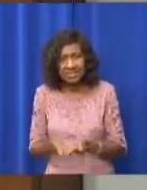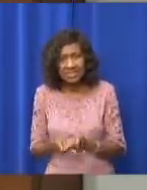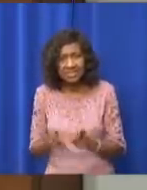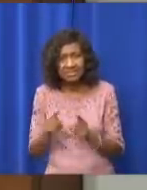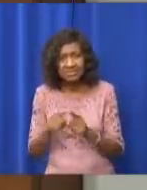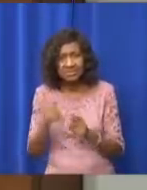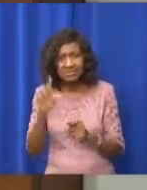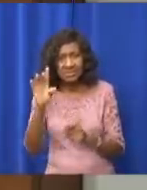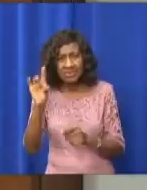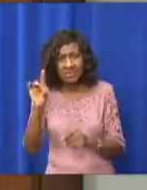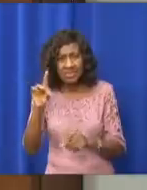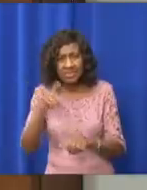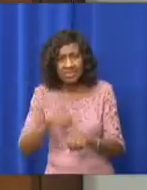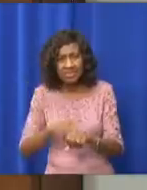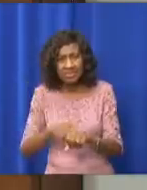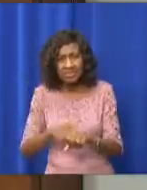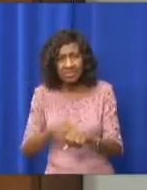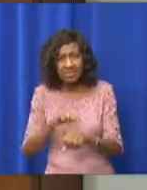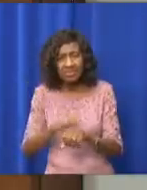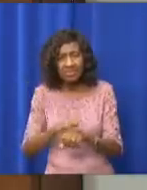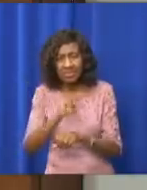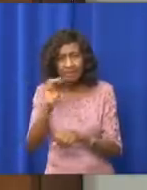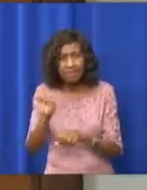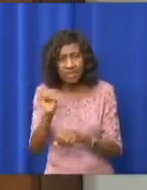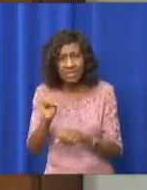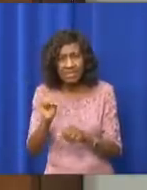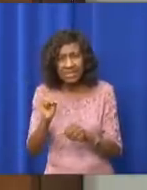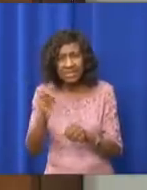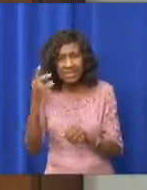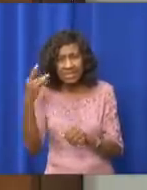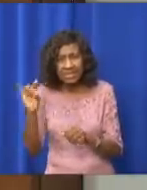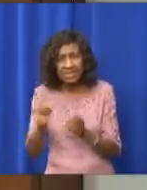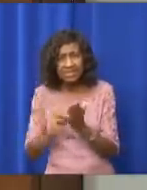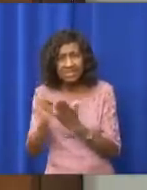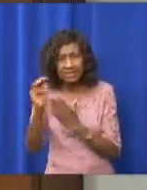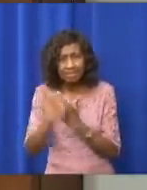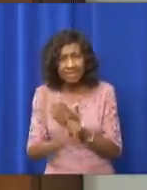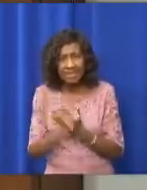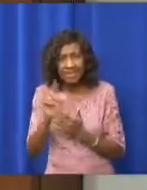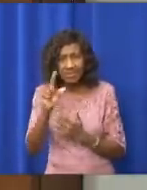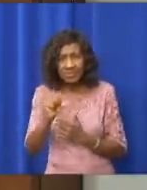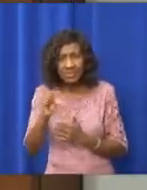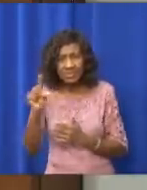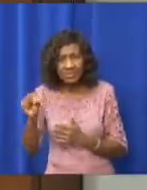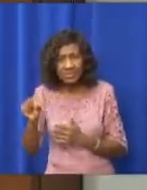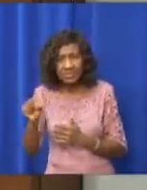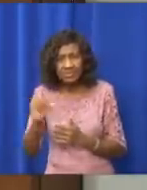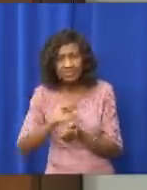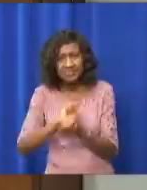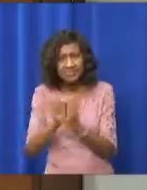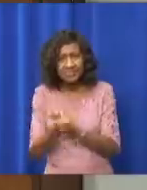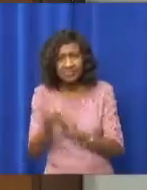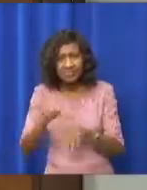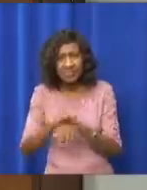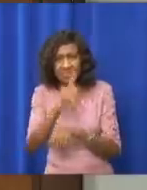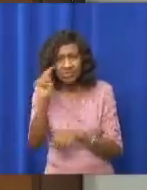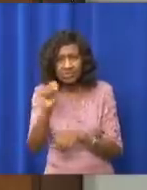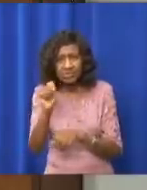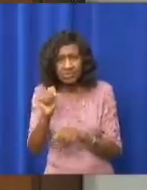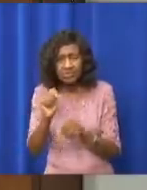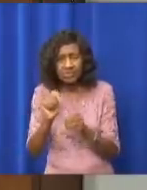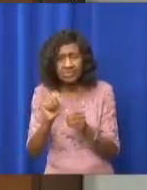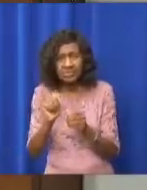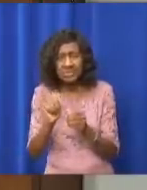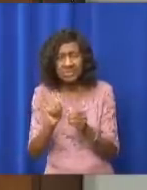p.m. On Monday next, the 18th of May 2020. Some changes on Tuesday morning, the 19th of